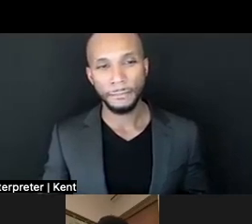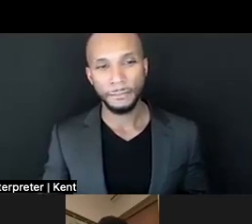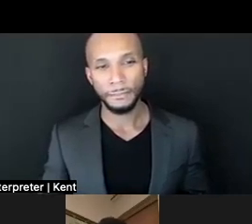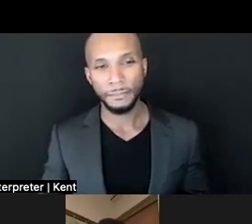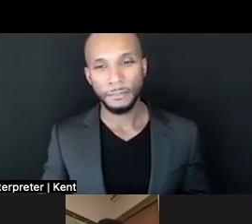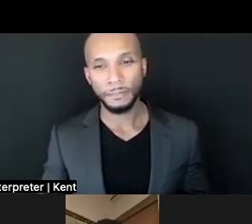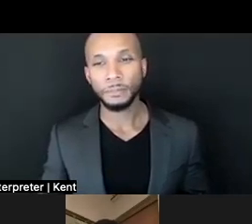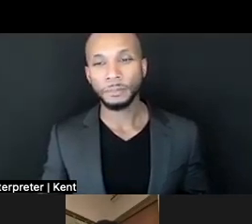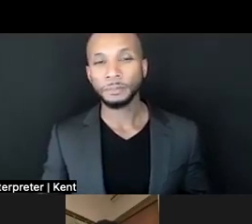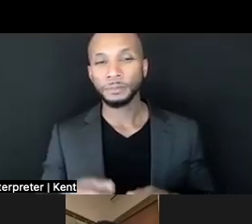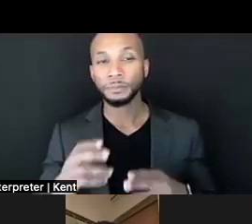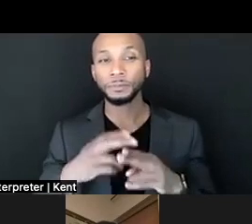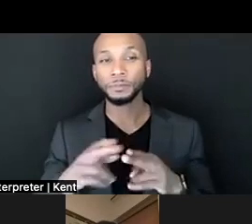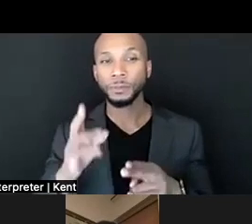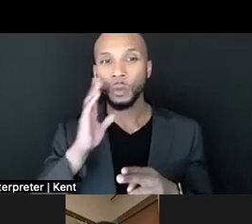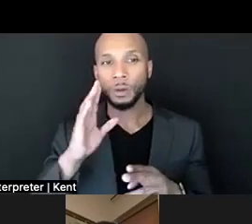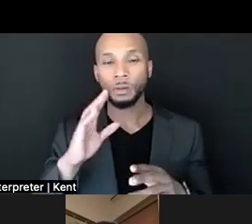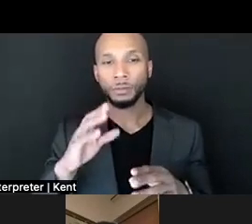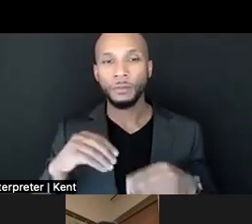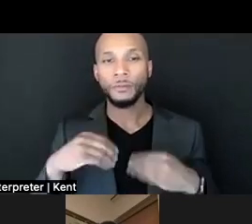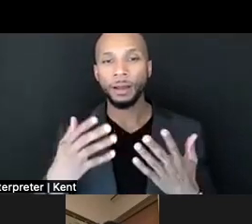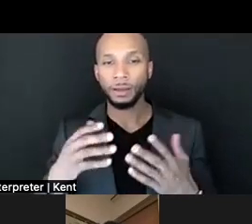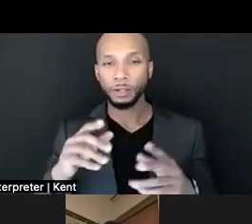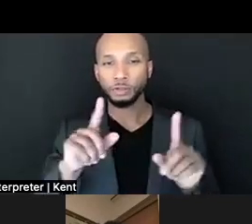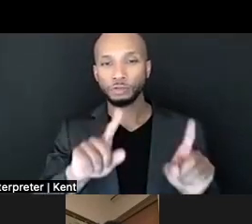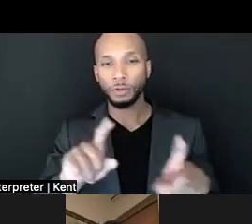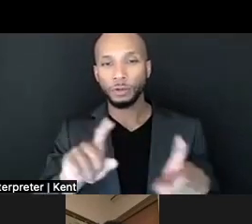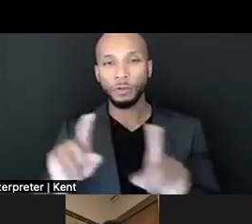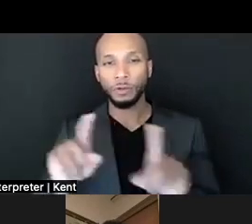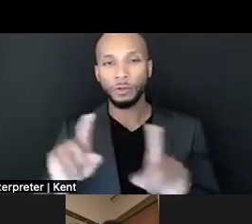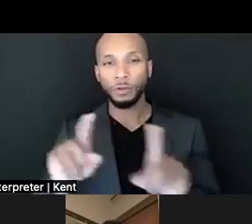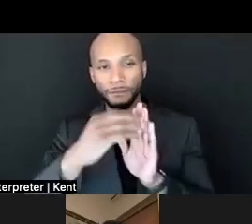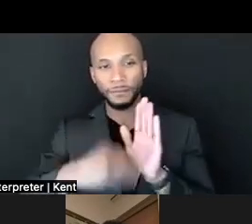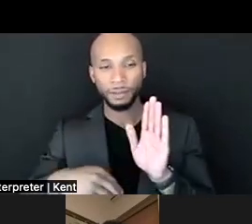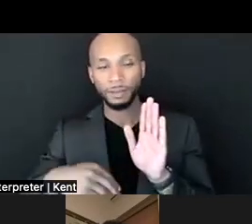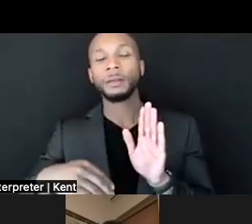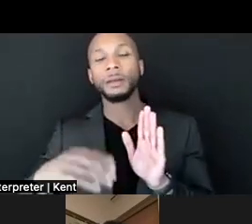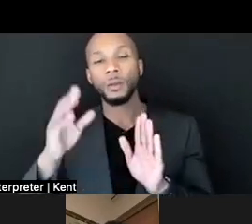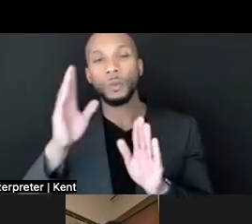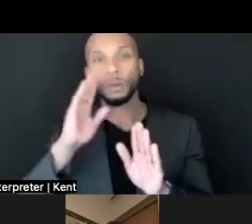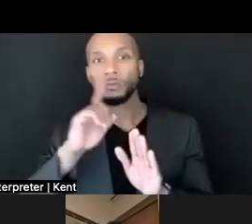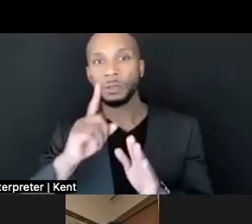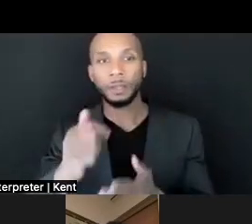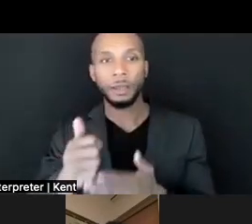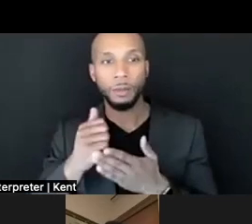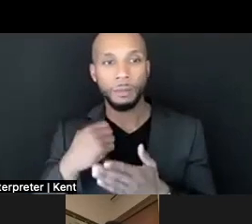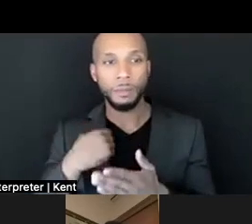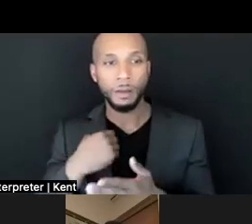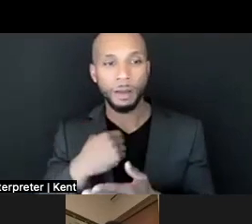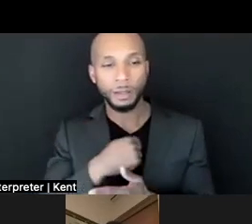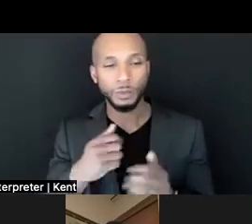very quickly, there is a survey. If you could help us fill out this survey, it would really help us with our